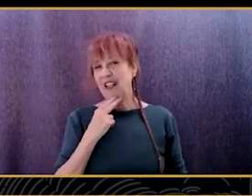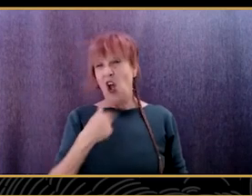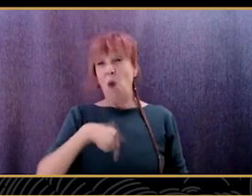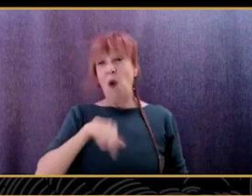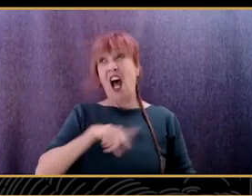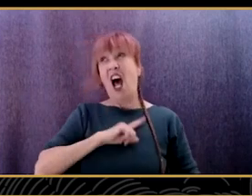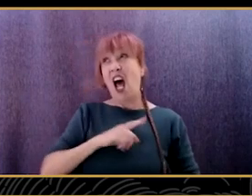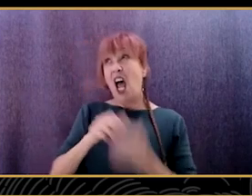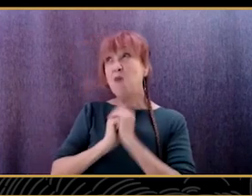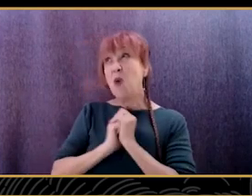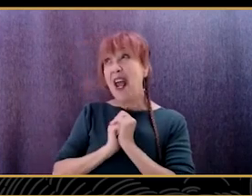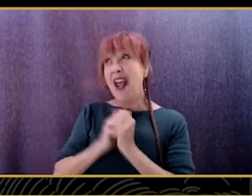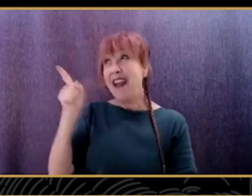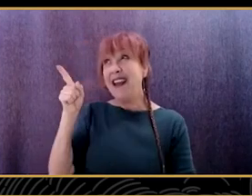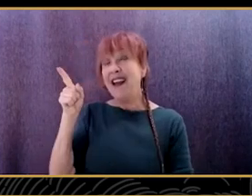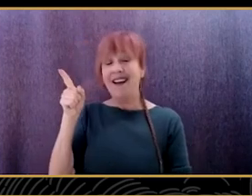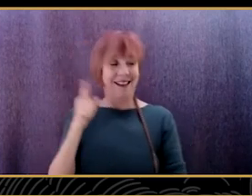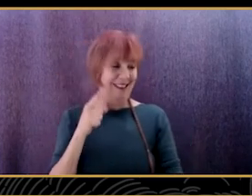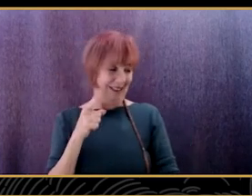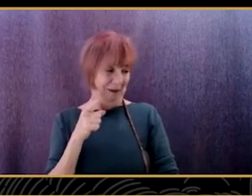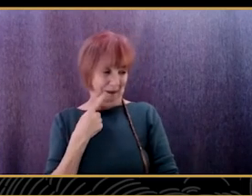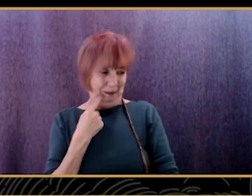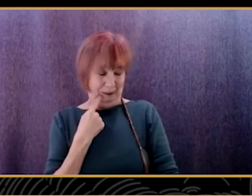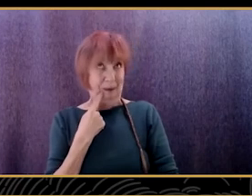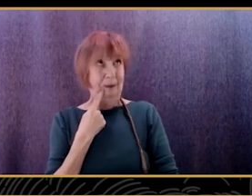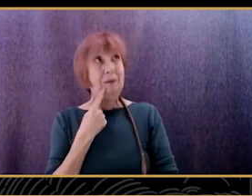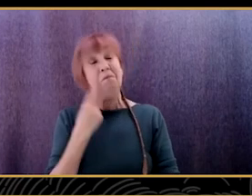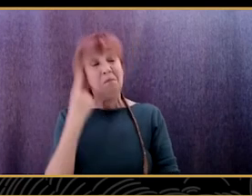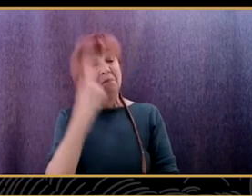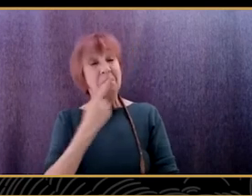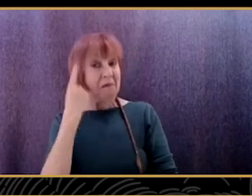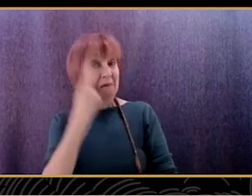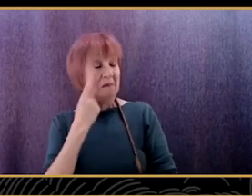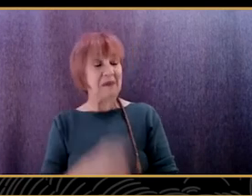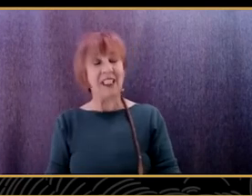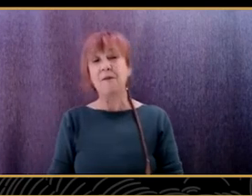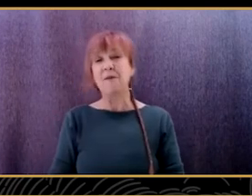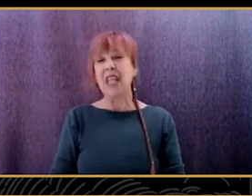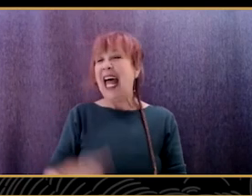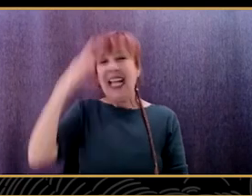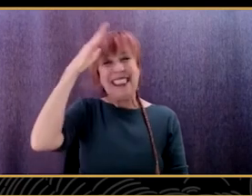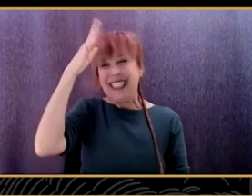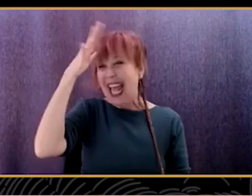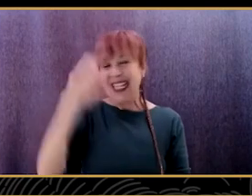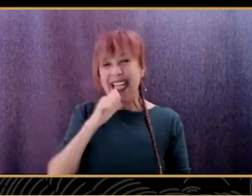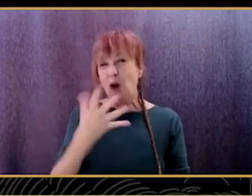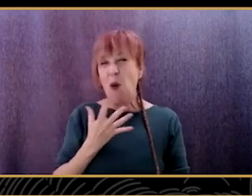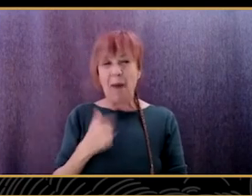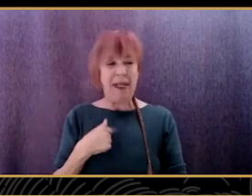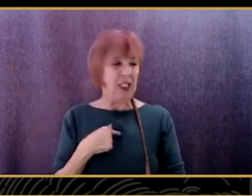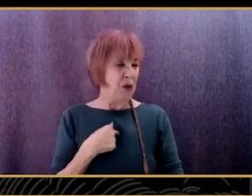God's boy would giggle and consider. Daddy didn't want me to be anybody's surefire